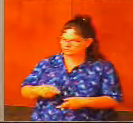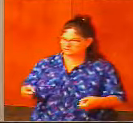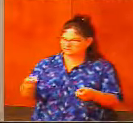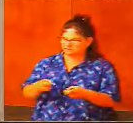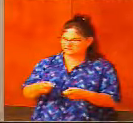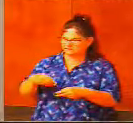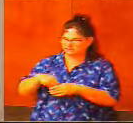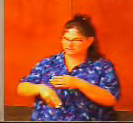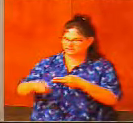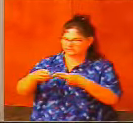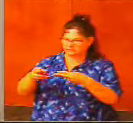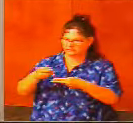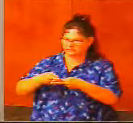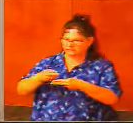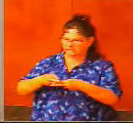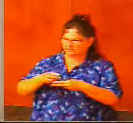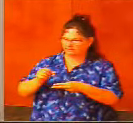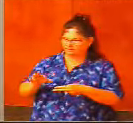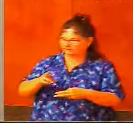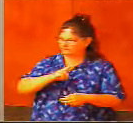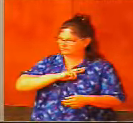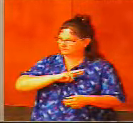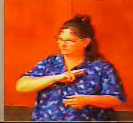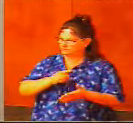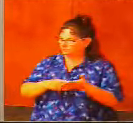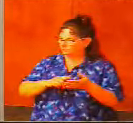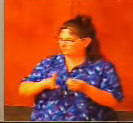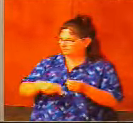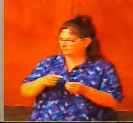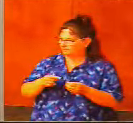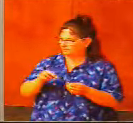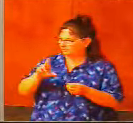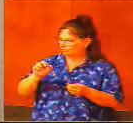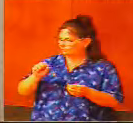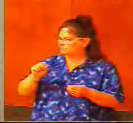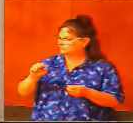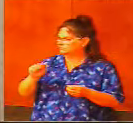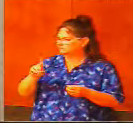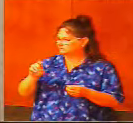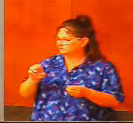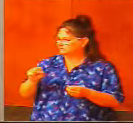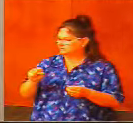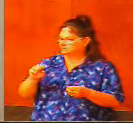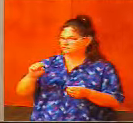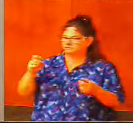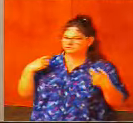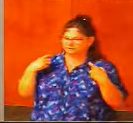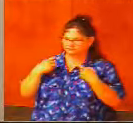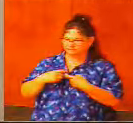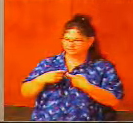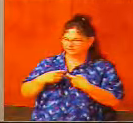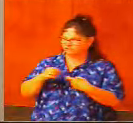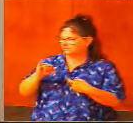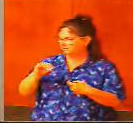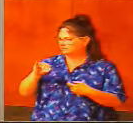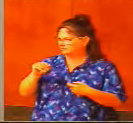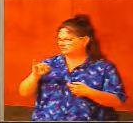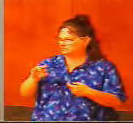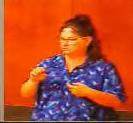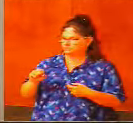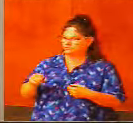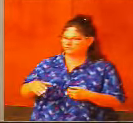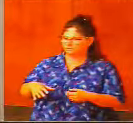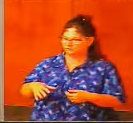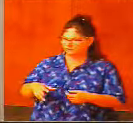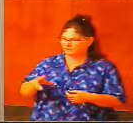the name of religion. What about the Crusades, the Spanish Inquisition, the witch trials in